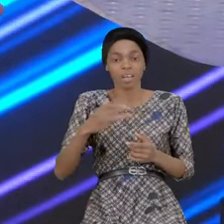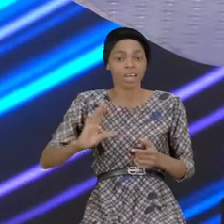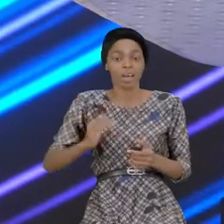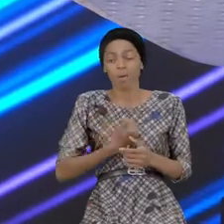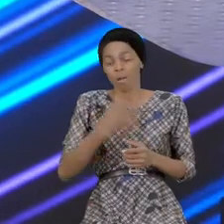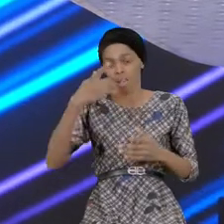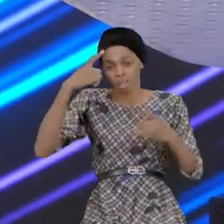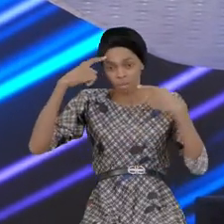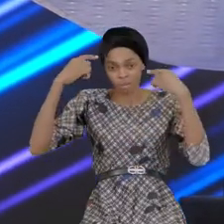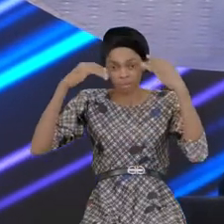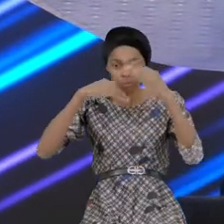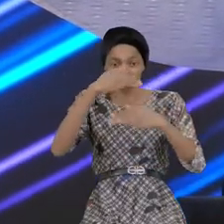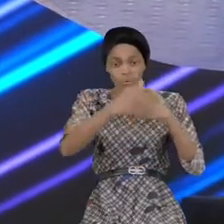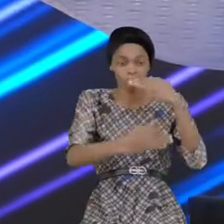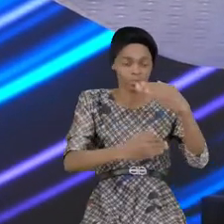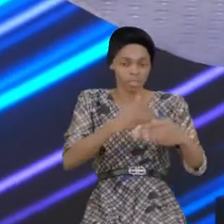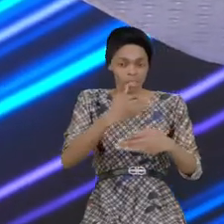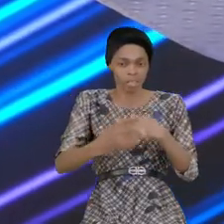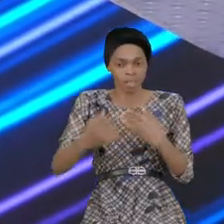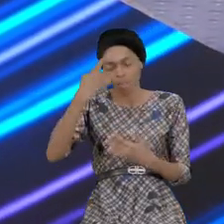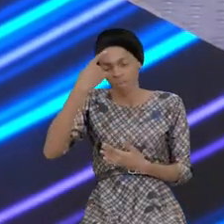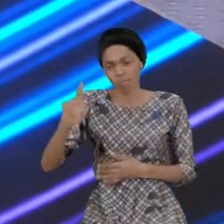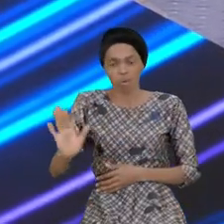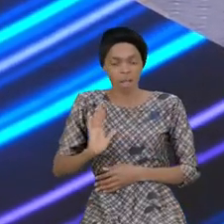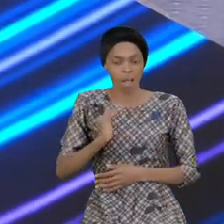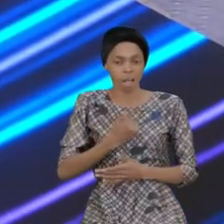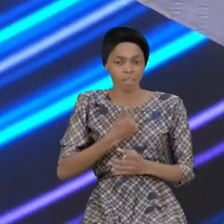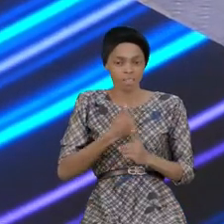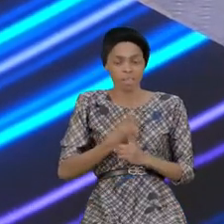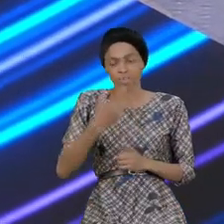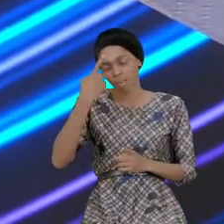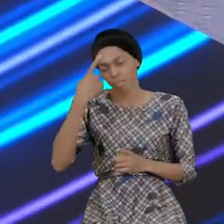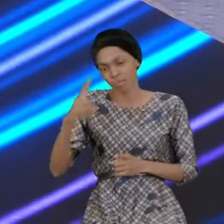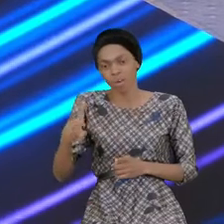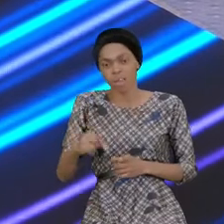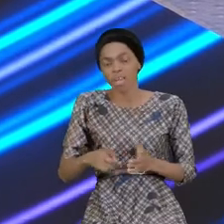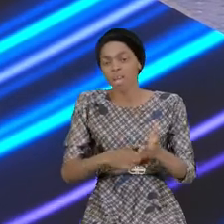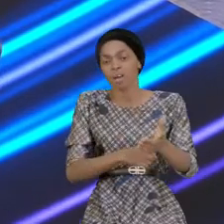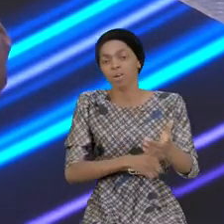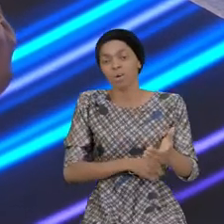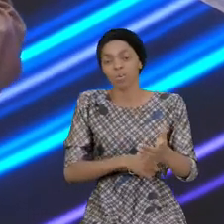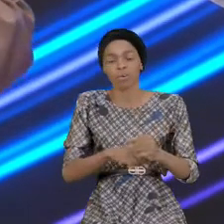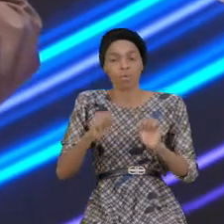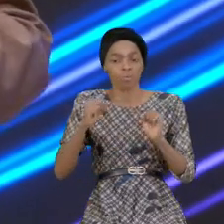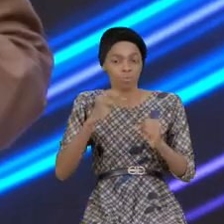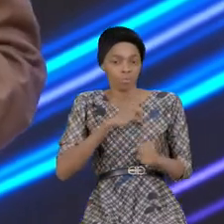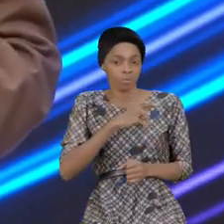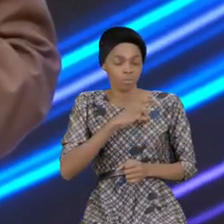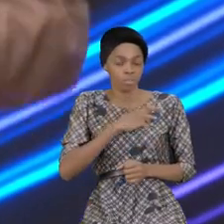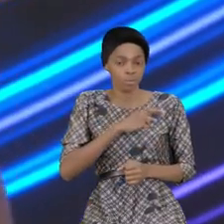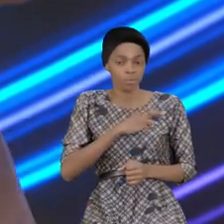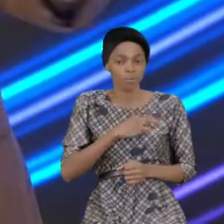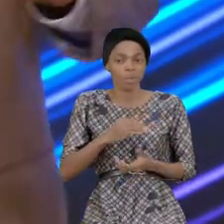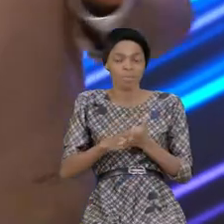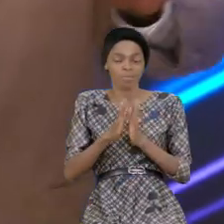for ourselves, for a long, profitable, peaceful, useful